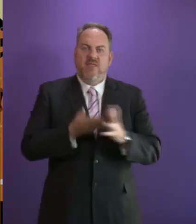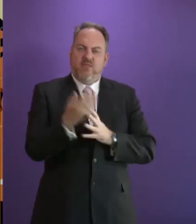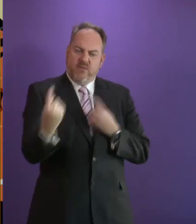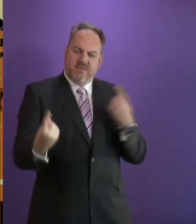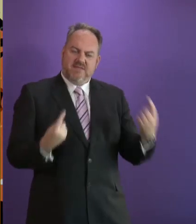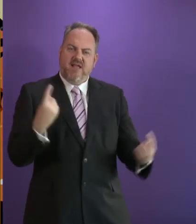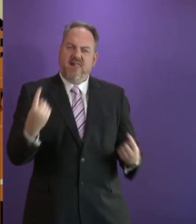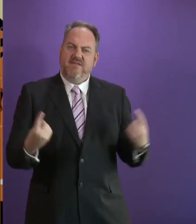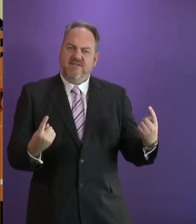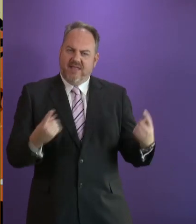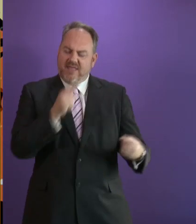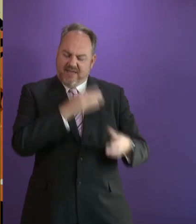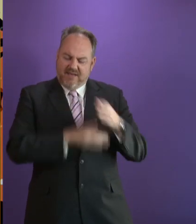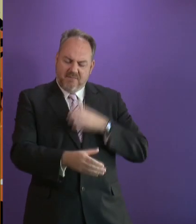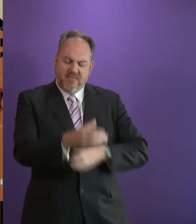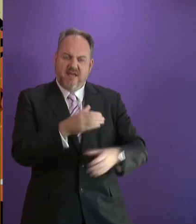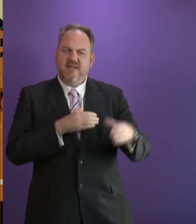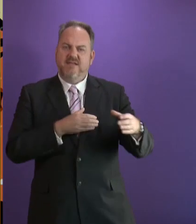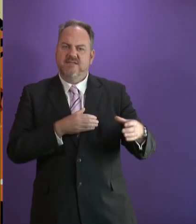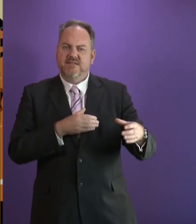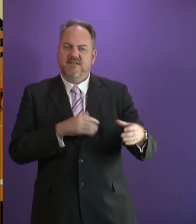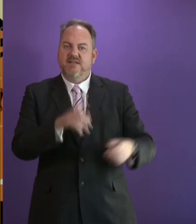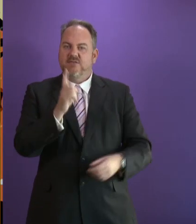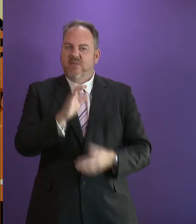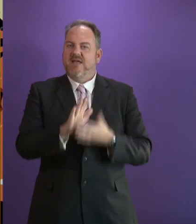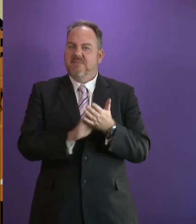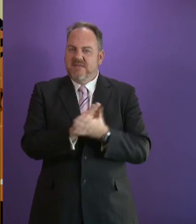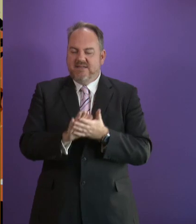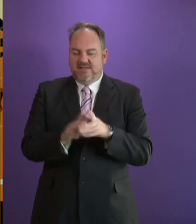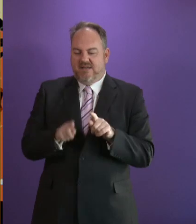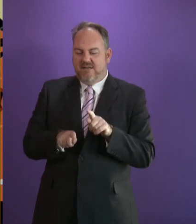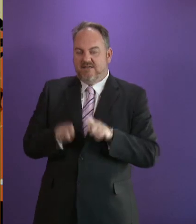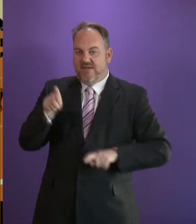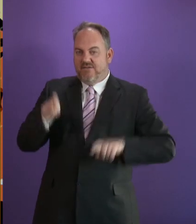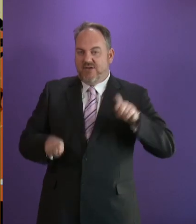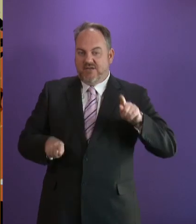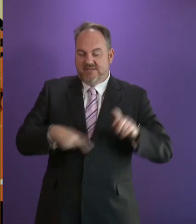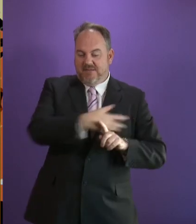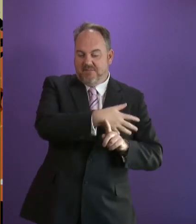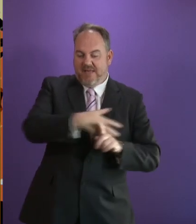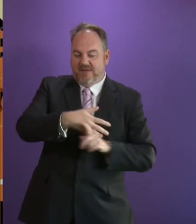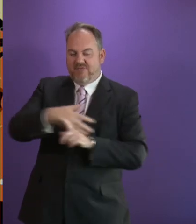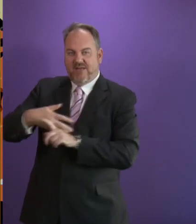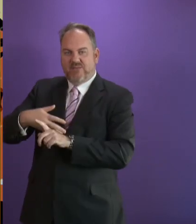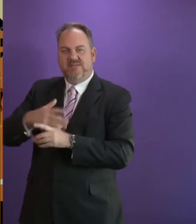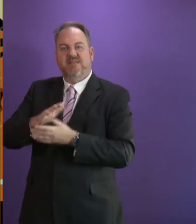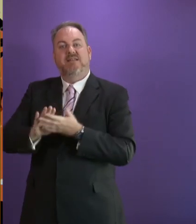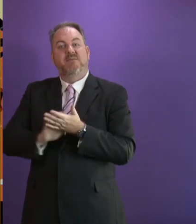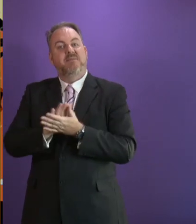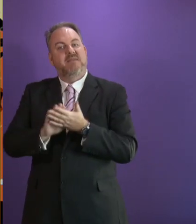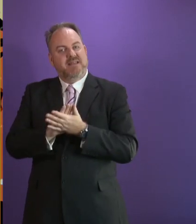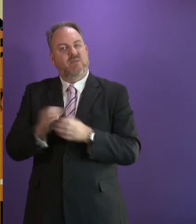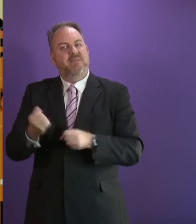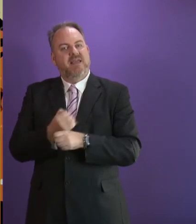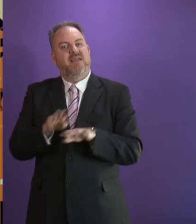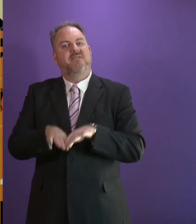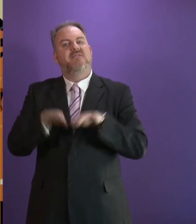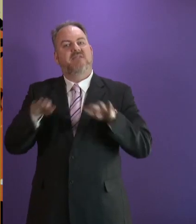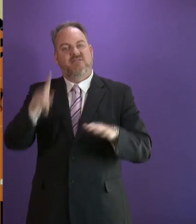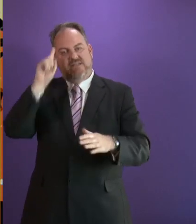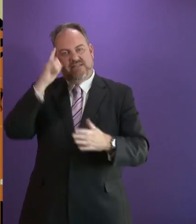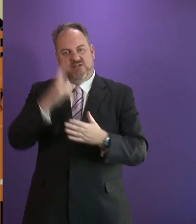better decisions are made. It's as simple as that. Diversity makes for better decisions. We only need to look at the fact that